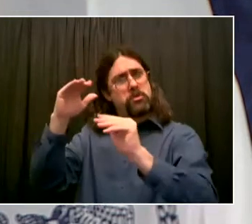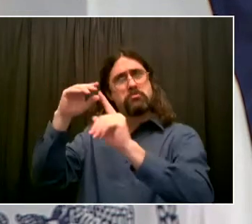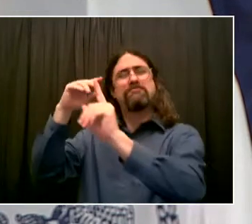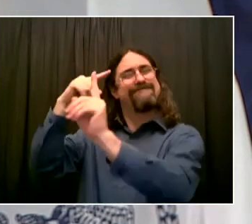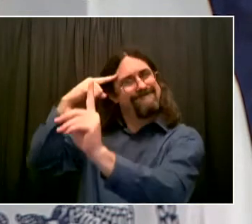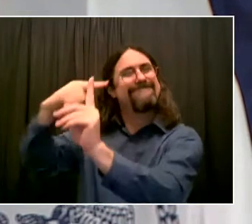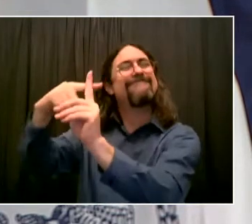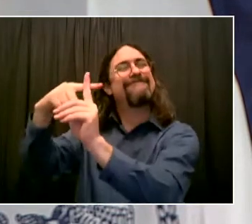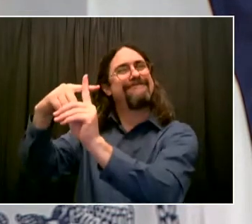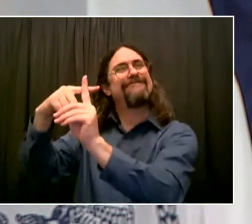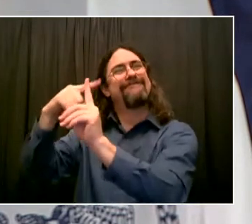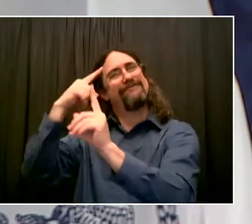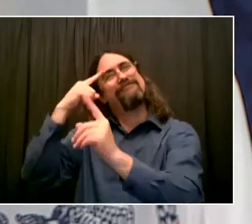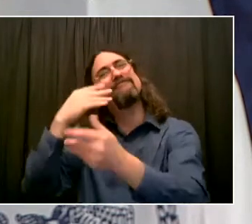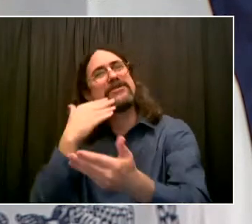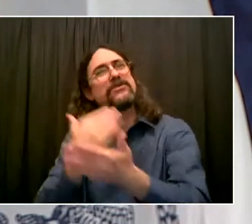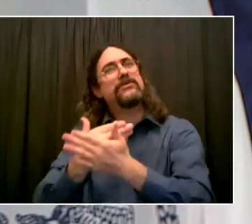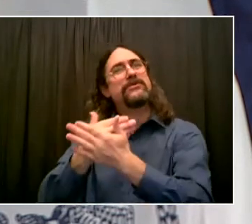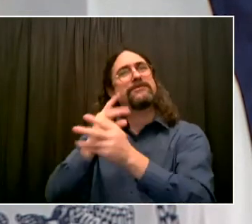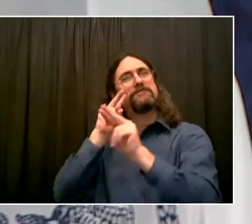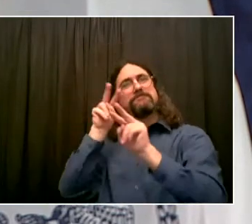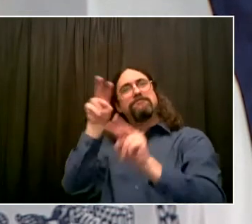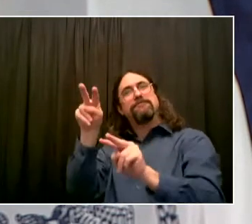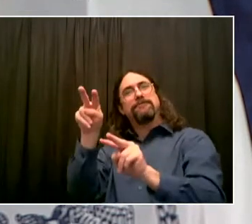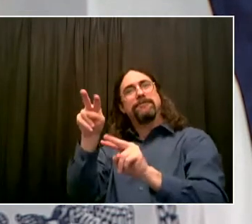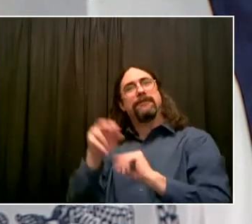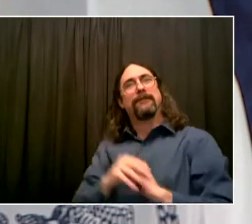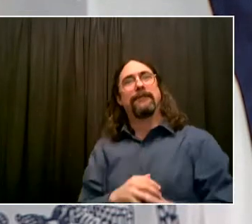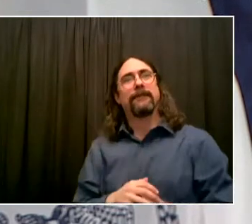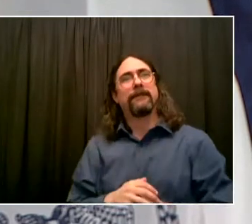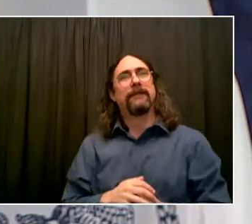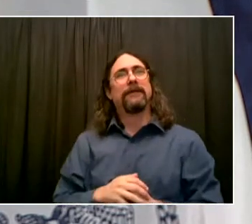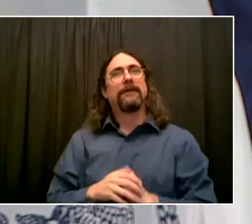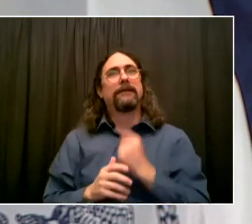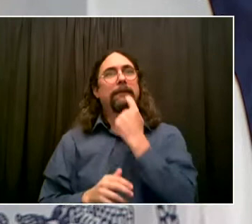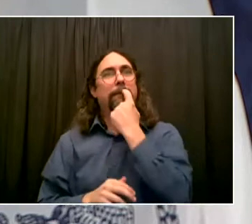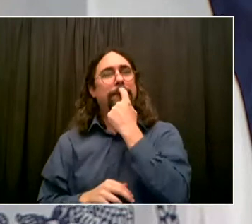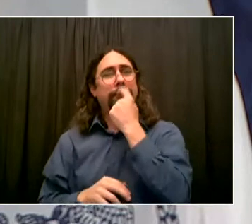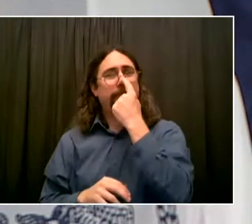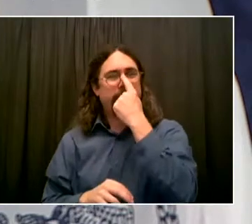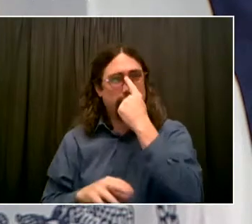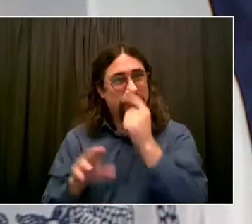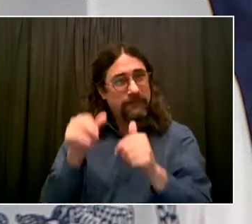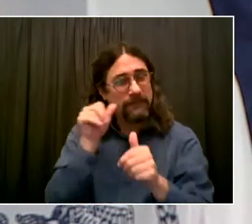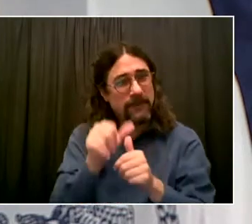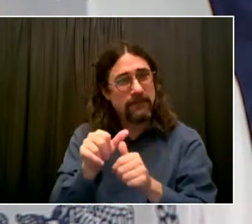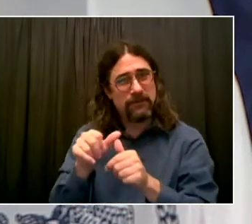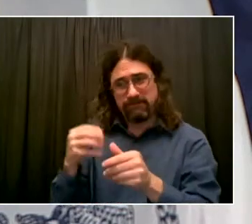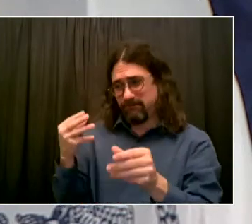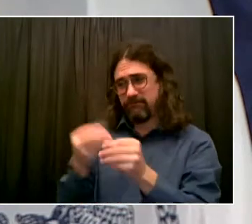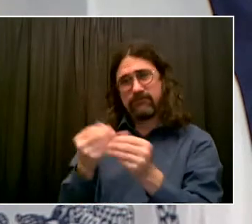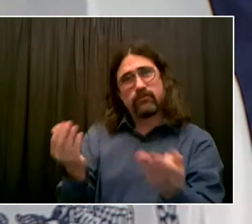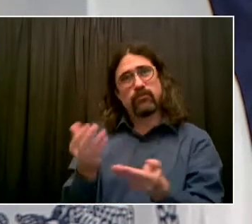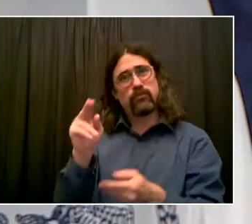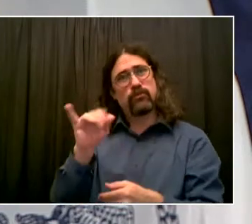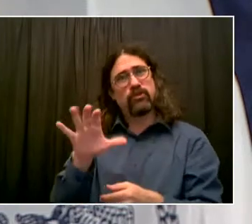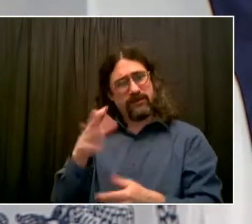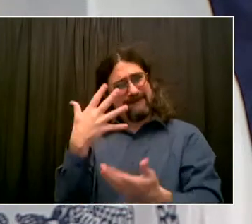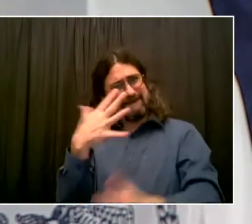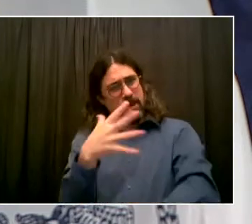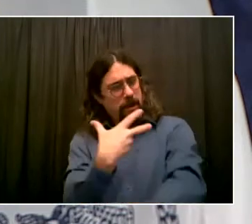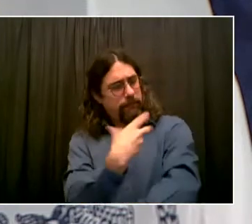plus vaccinations. We see, continued every day, big numbers coming